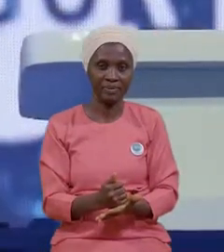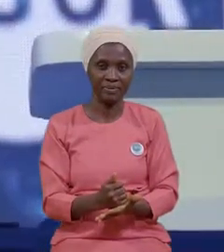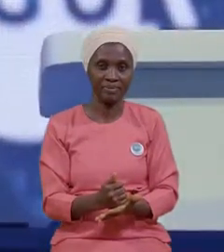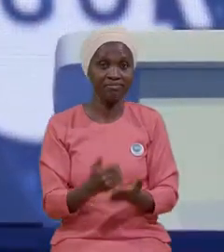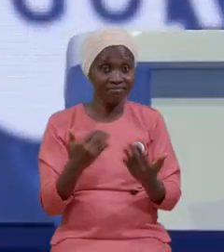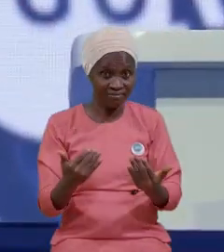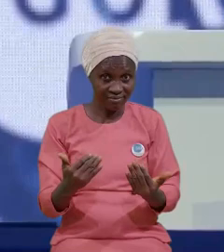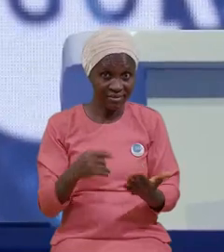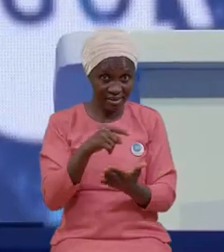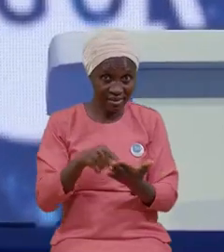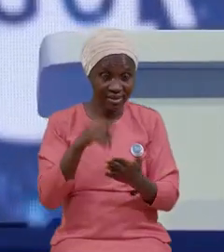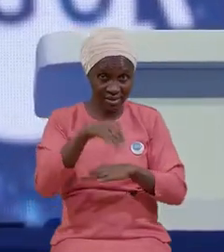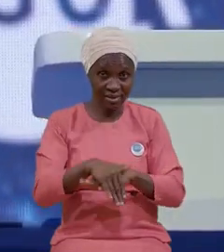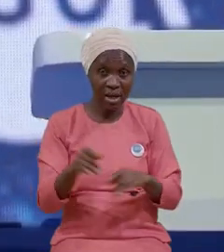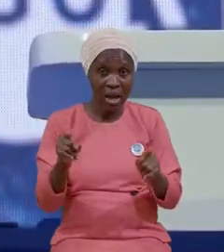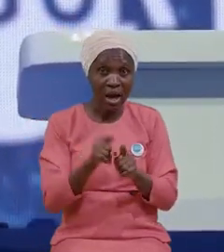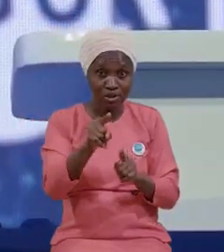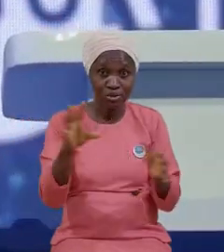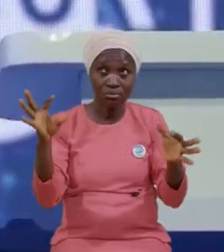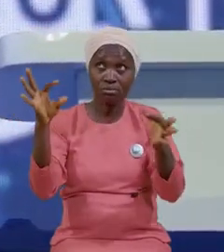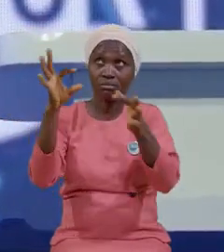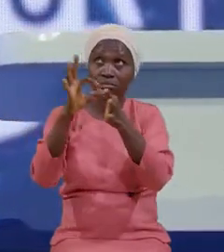Tonight, as we link up with Jesus,